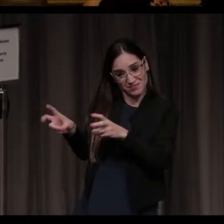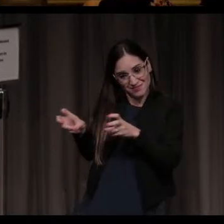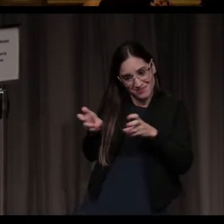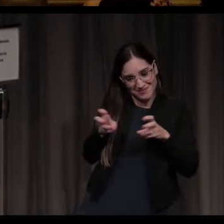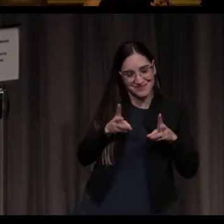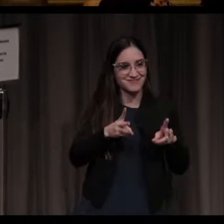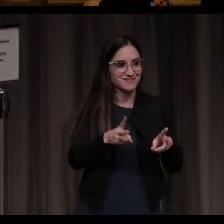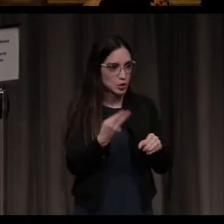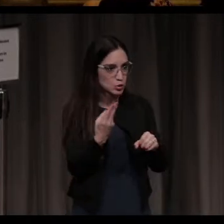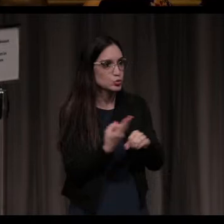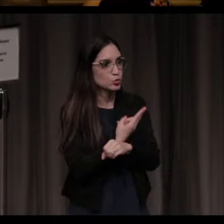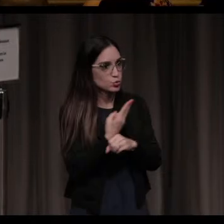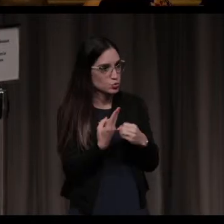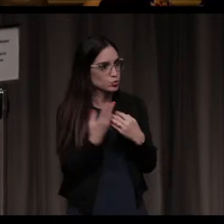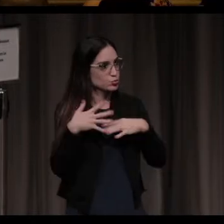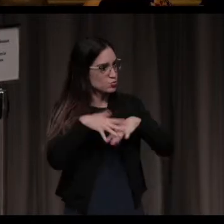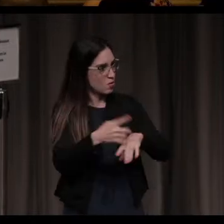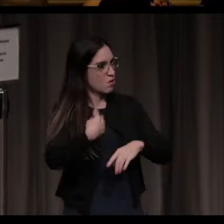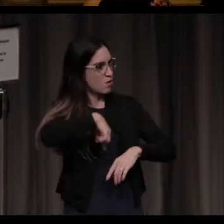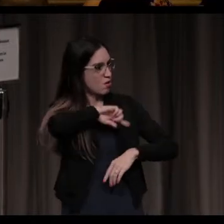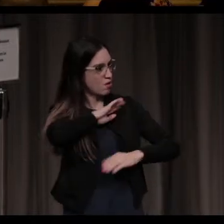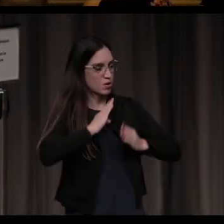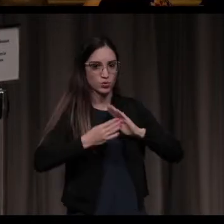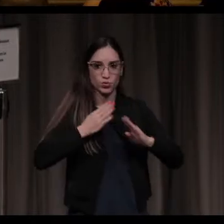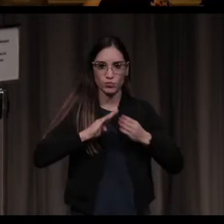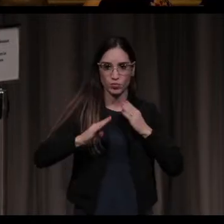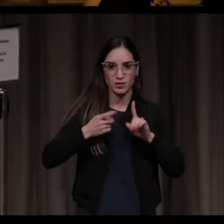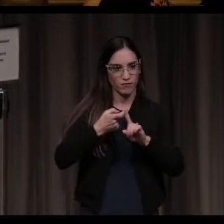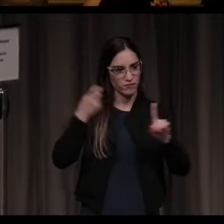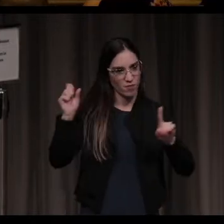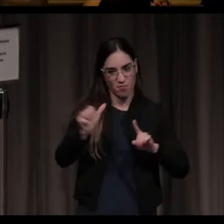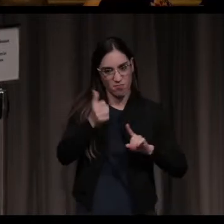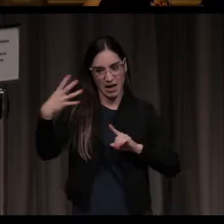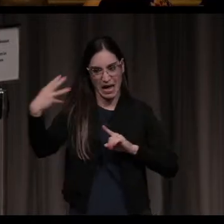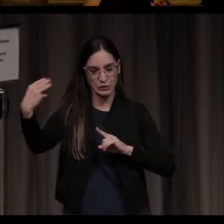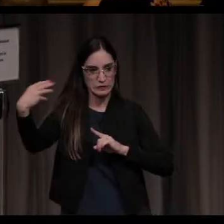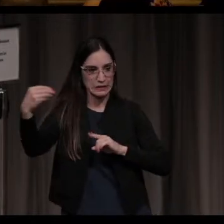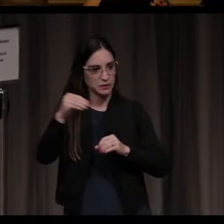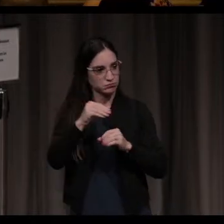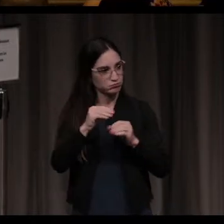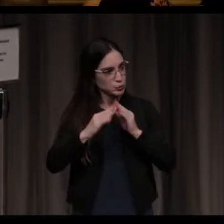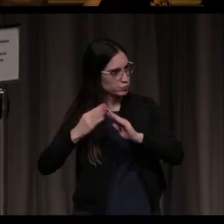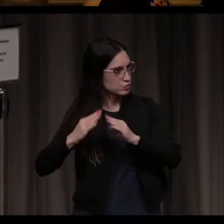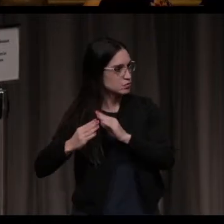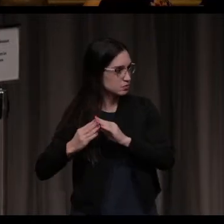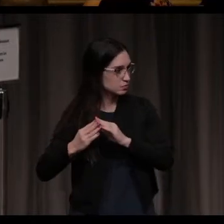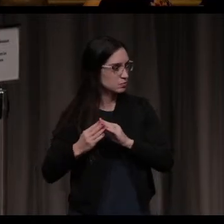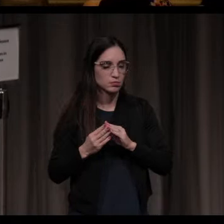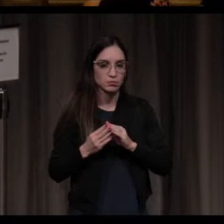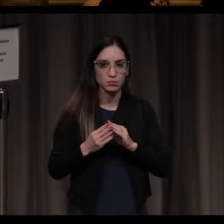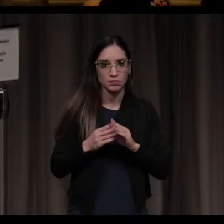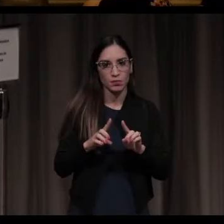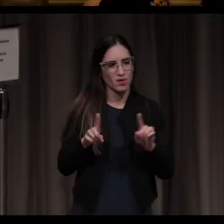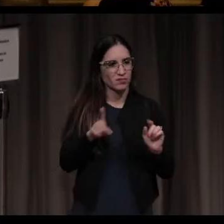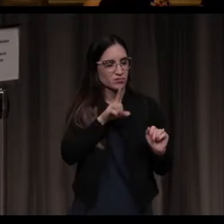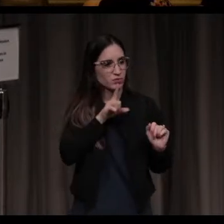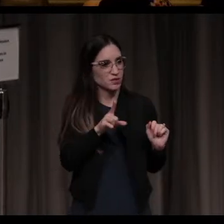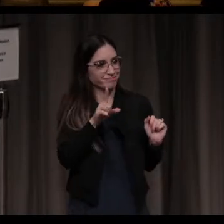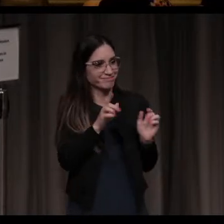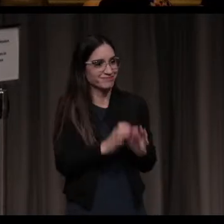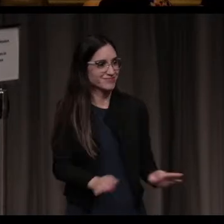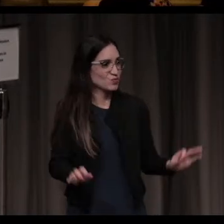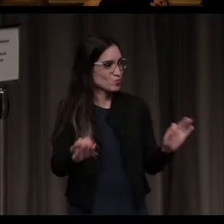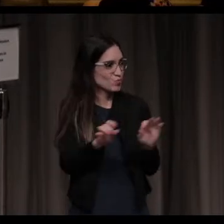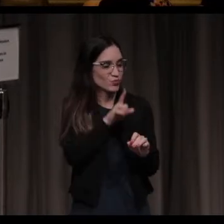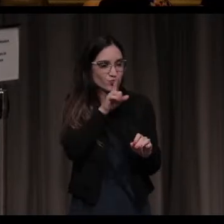just within our communities, but relate ourselves to the outside communities. I think that something that's really important is, like I said, understanding